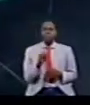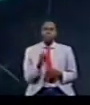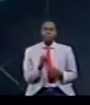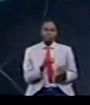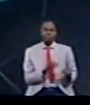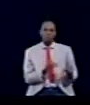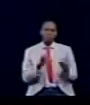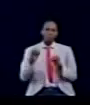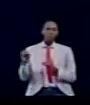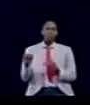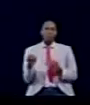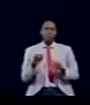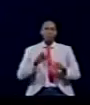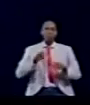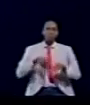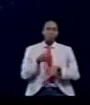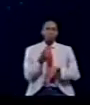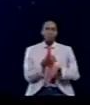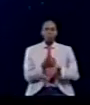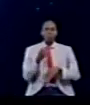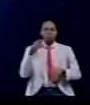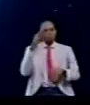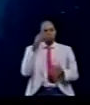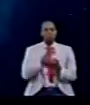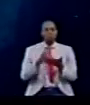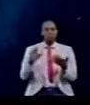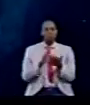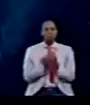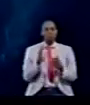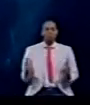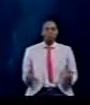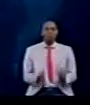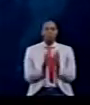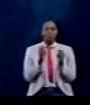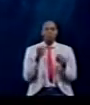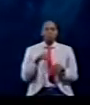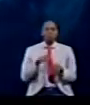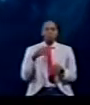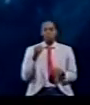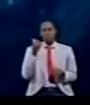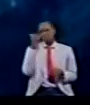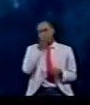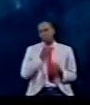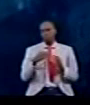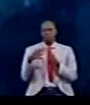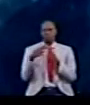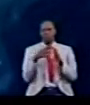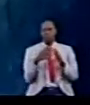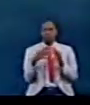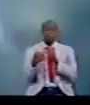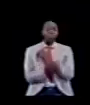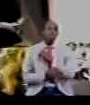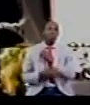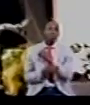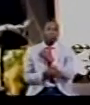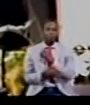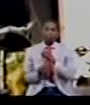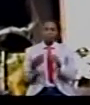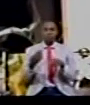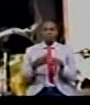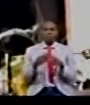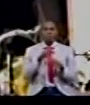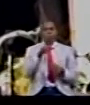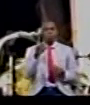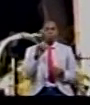have to cry to God. To pay rent become a problem. To pay school fees of the children become a problem. To be able to settle one bill or the